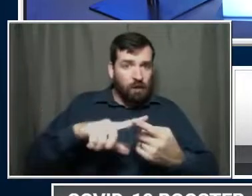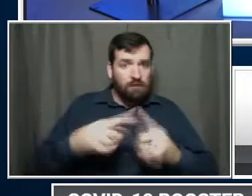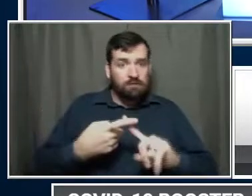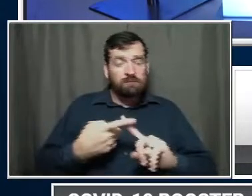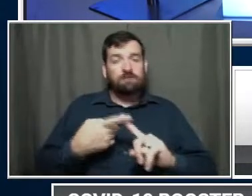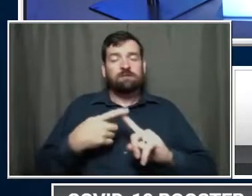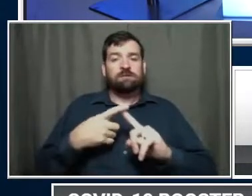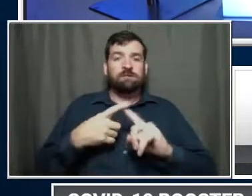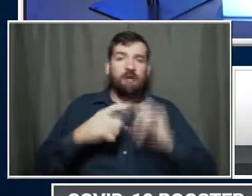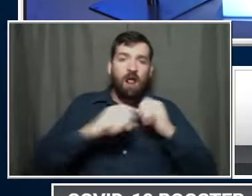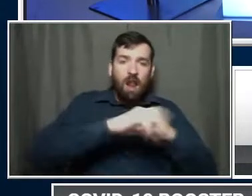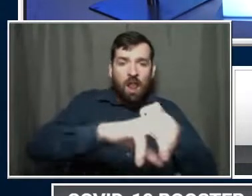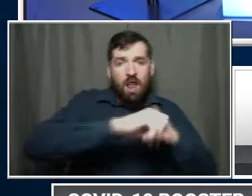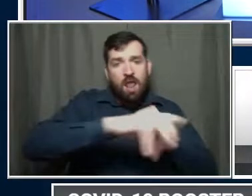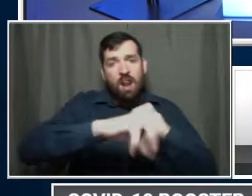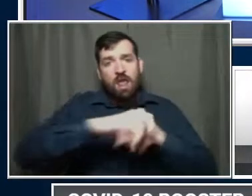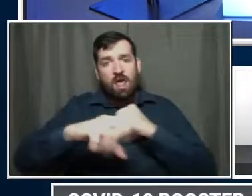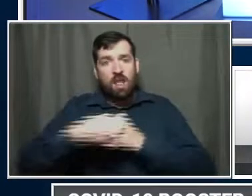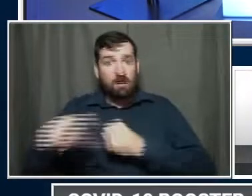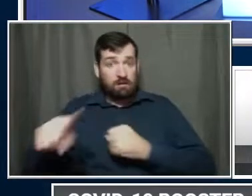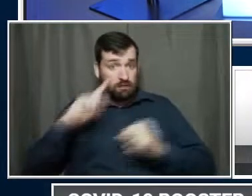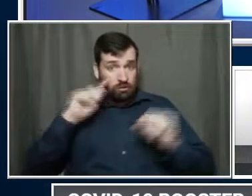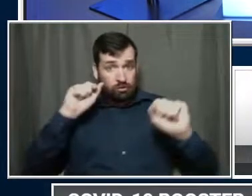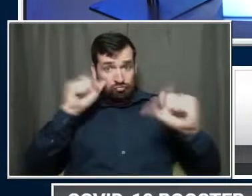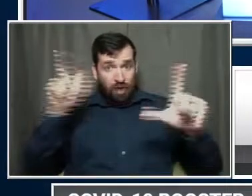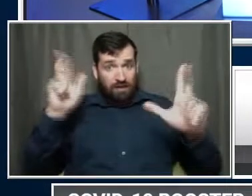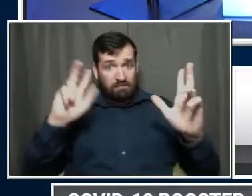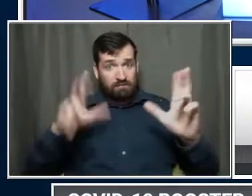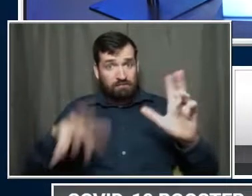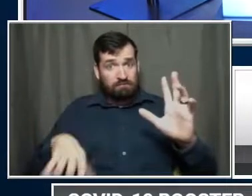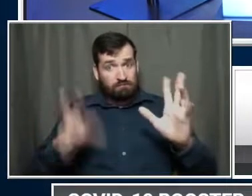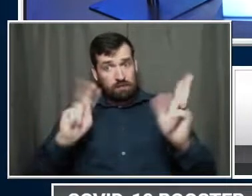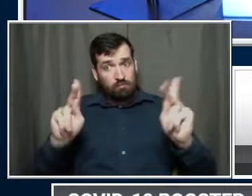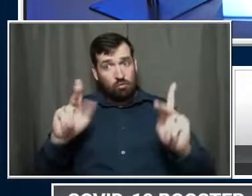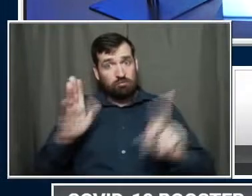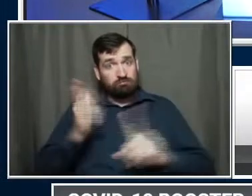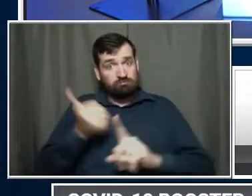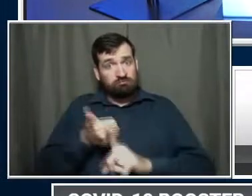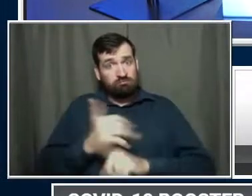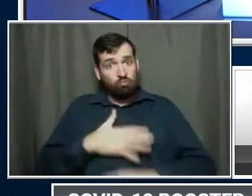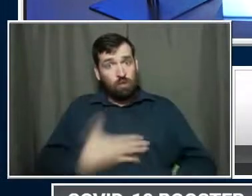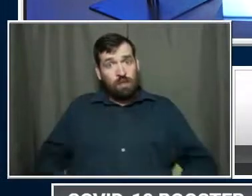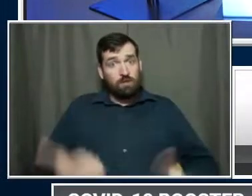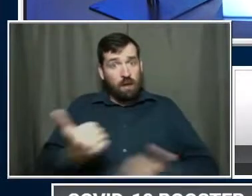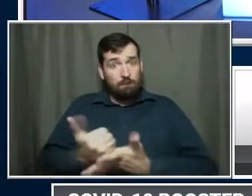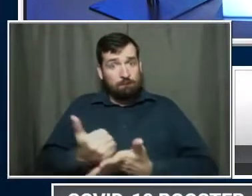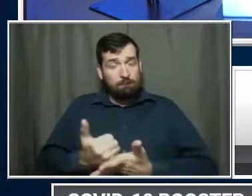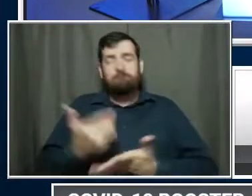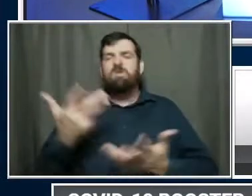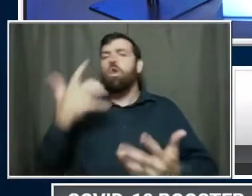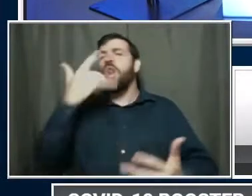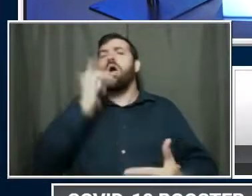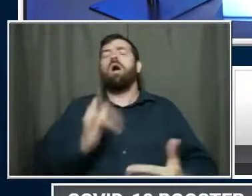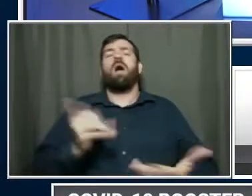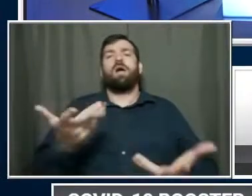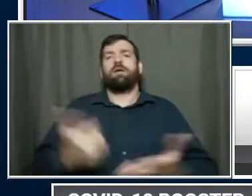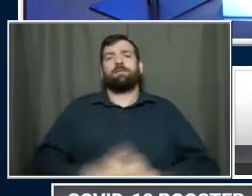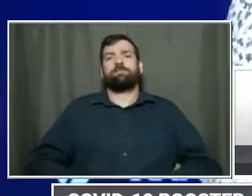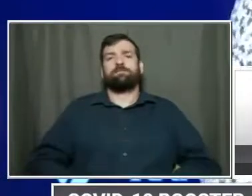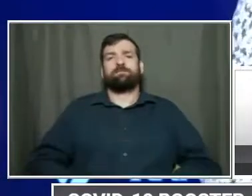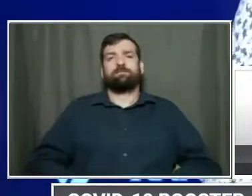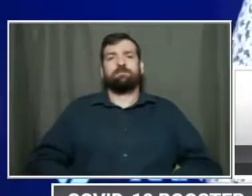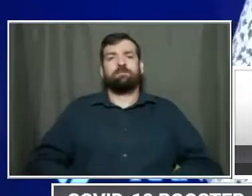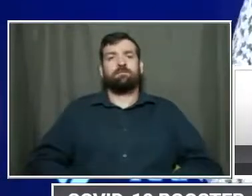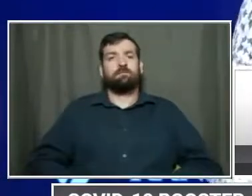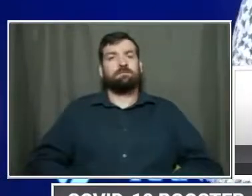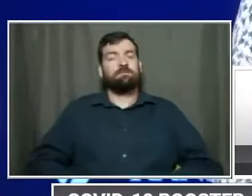campaign. And were you surprised when you found people were really willing to help? What was that like, kind of going through that experience? I was. Dr. Smith hit the